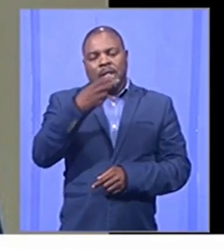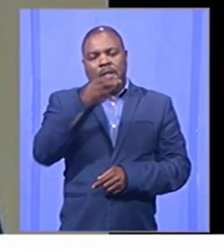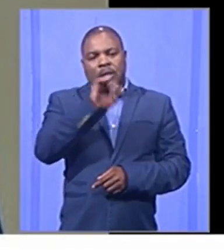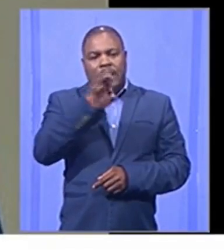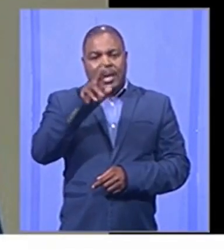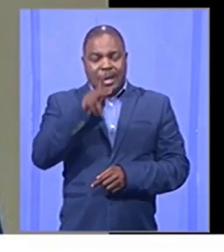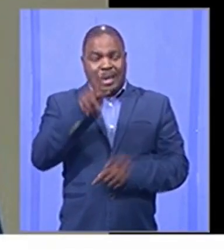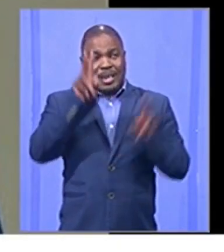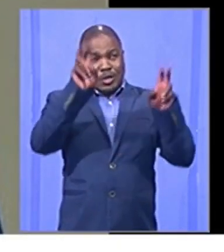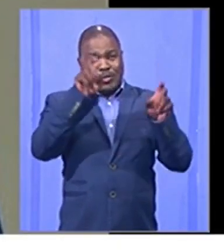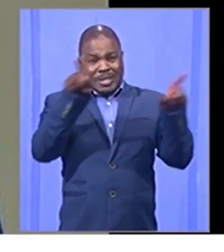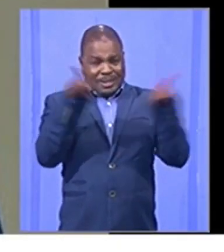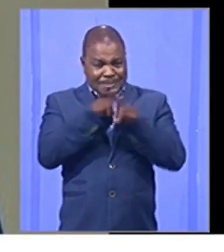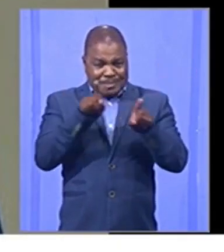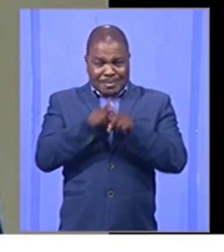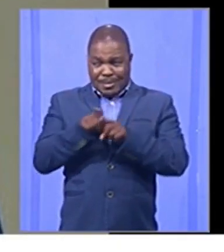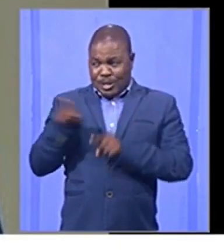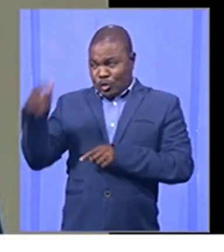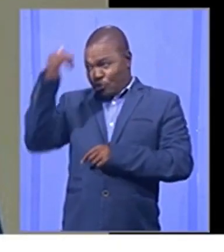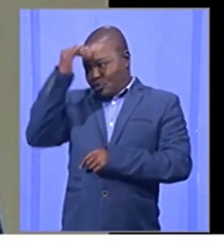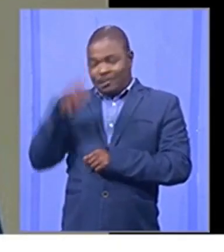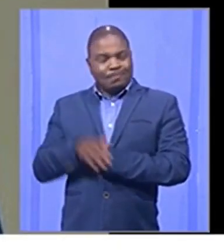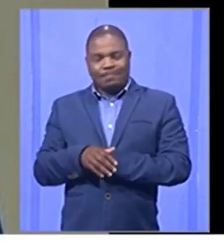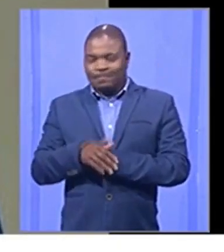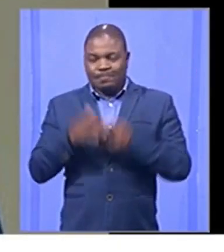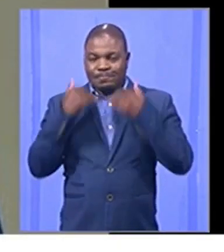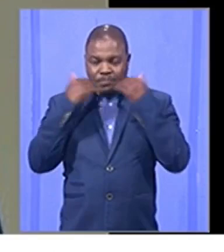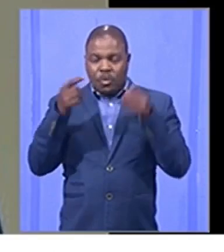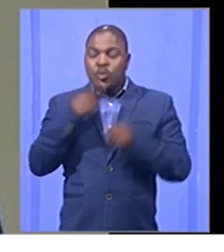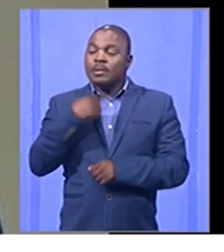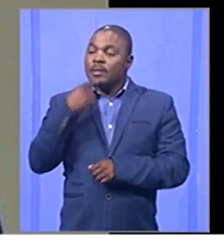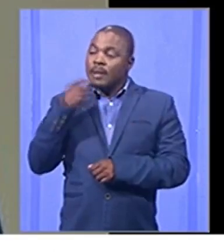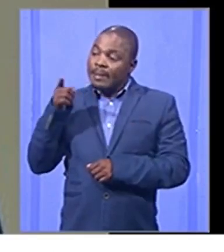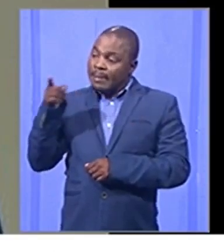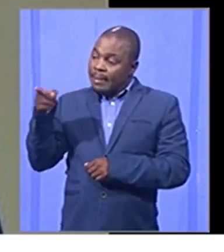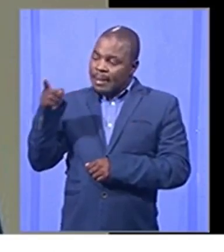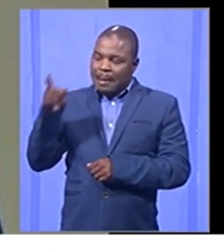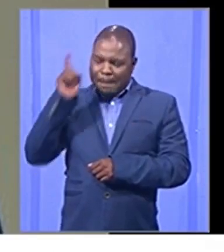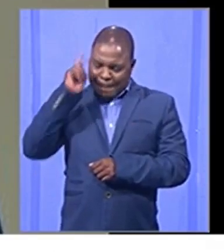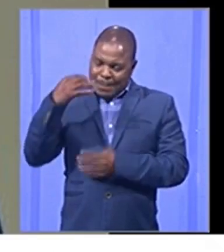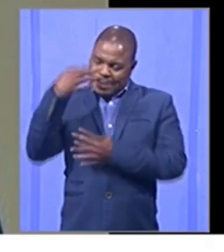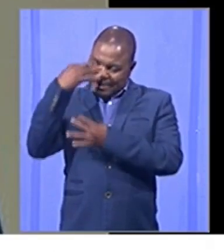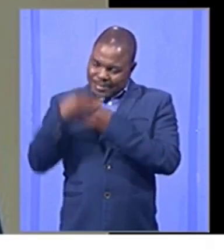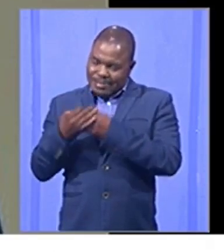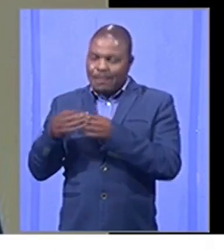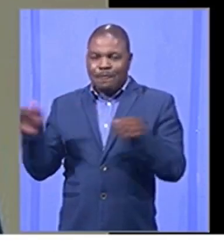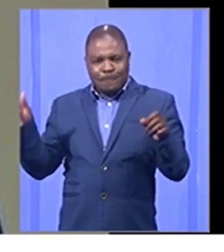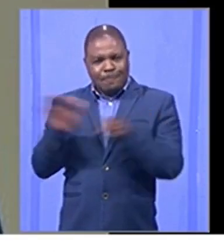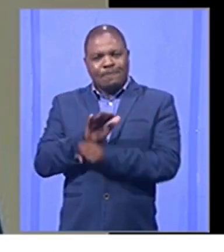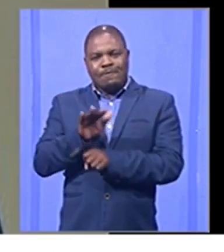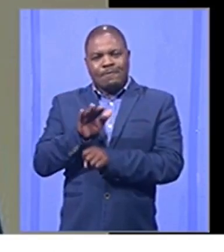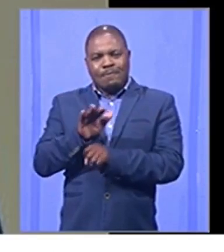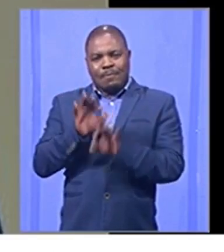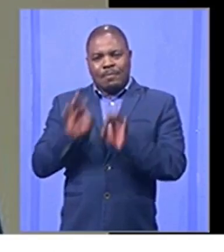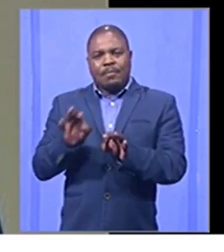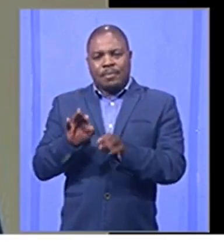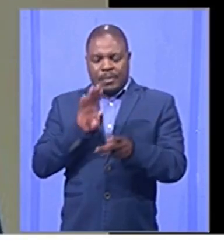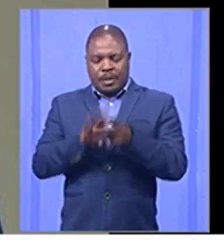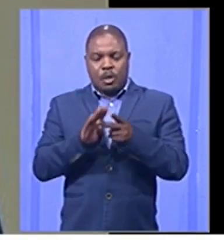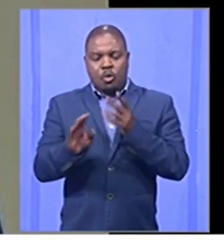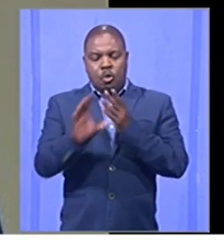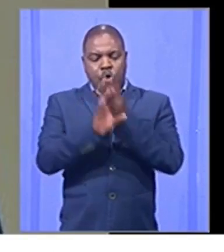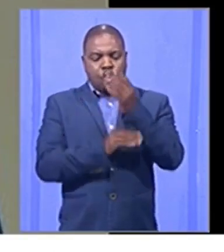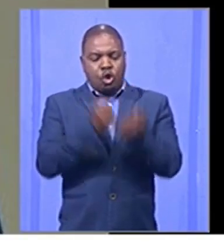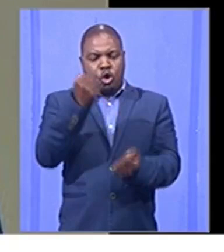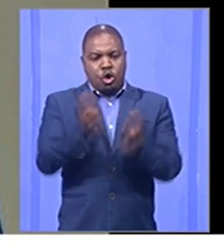it comes to Zuma. We have said that he must serve his sentence, and the finding of the